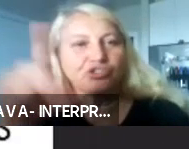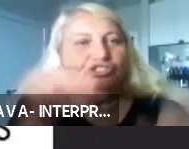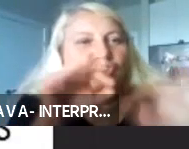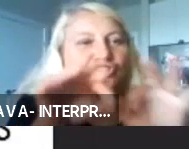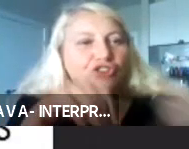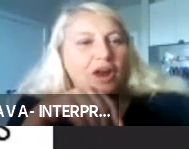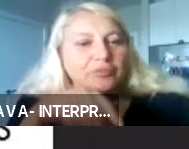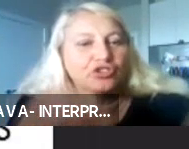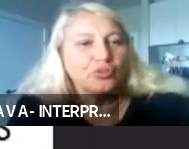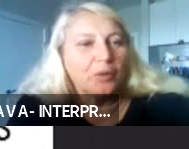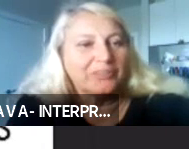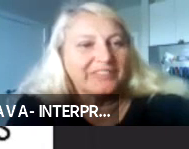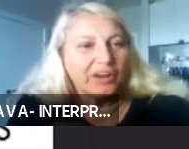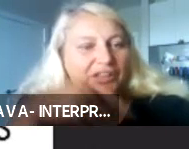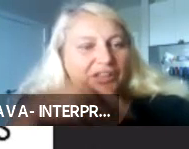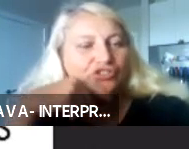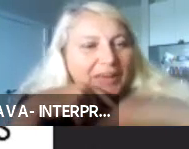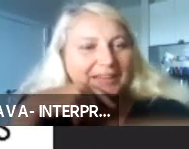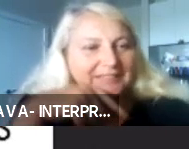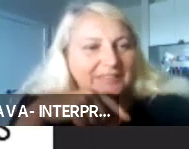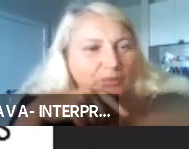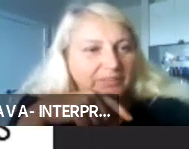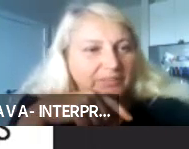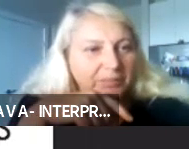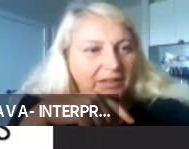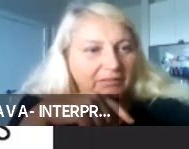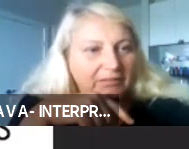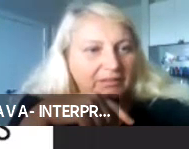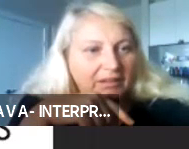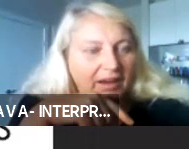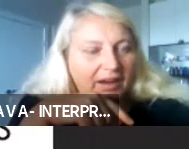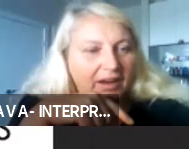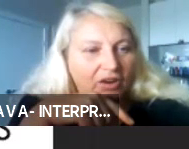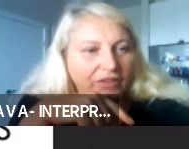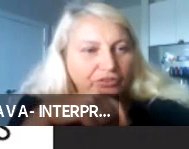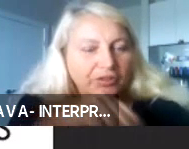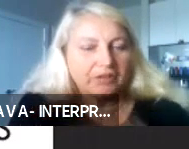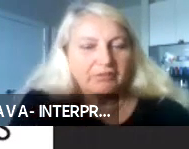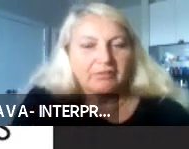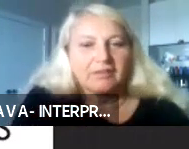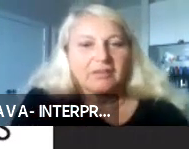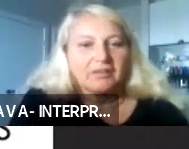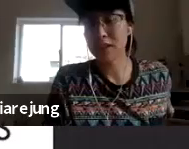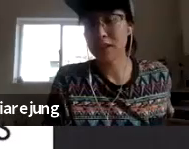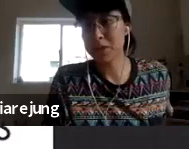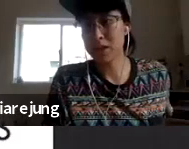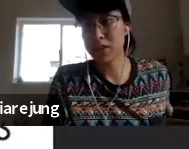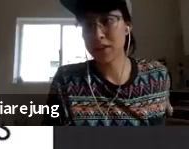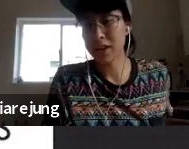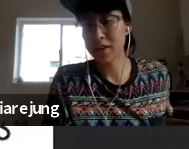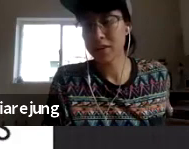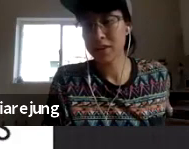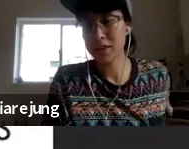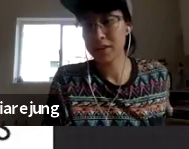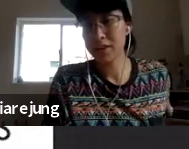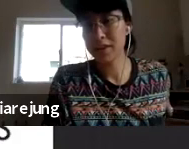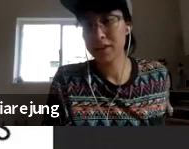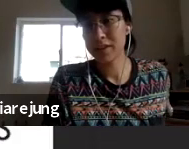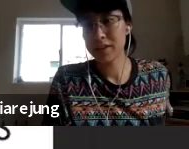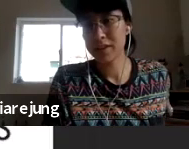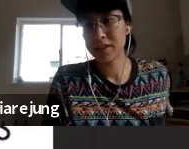We were just going to describe to you what was there because you can't see what's being on the screen. Should I stop screen share now?